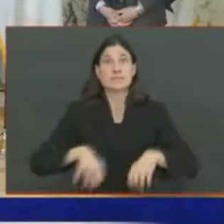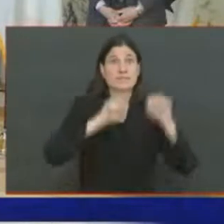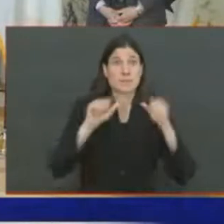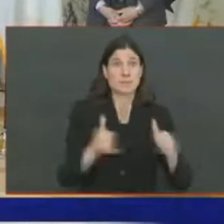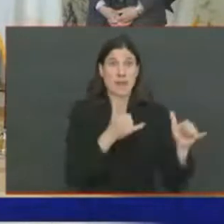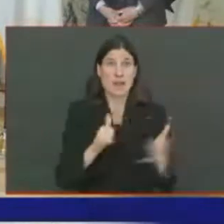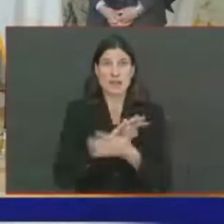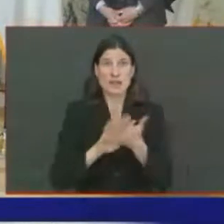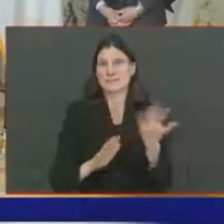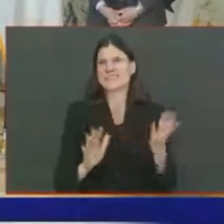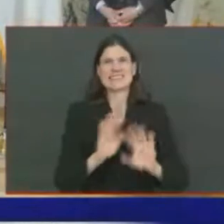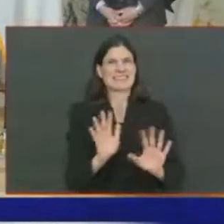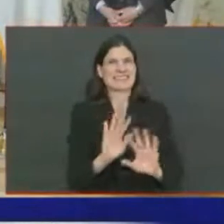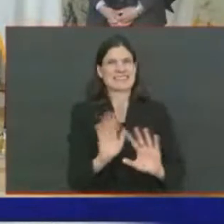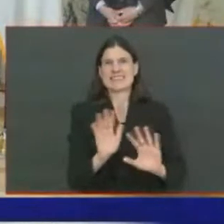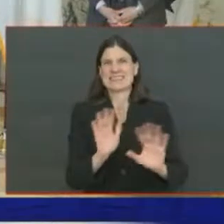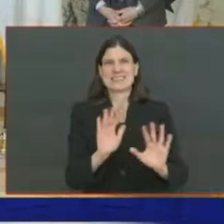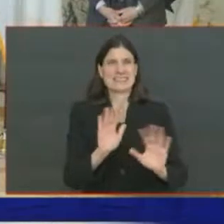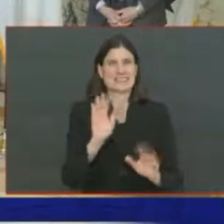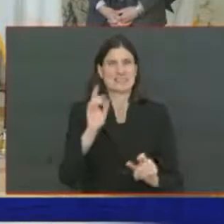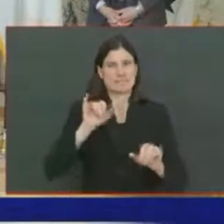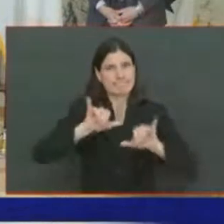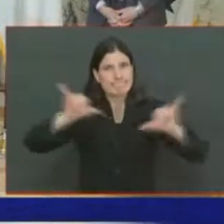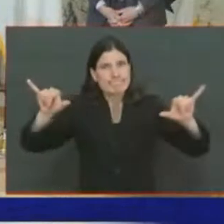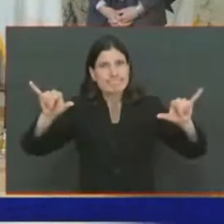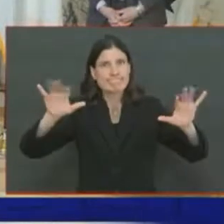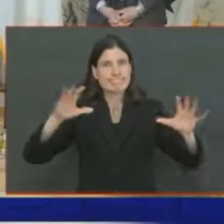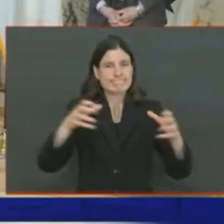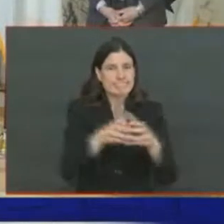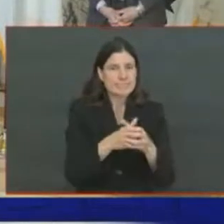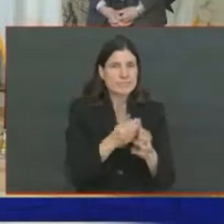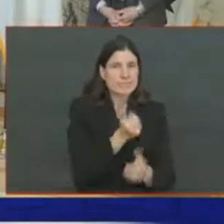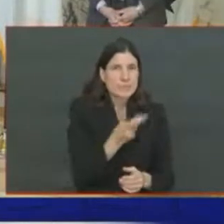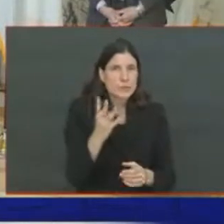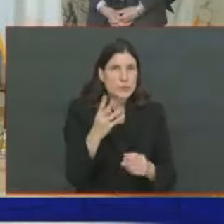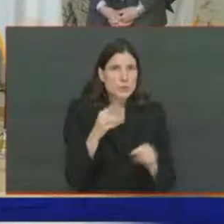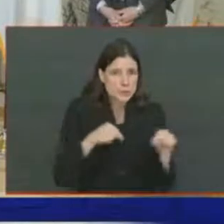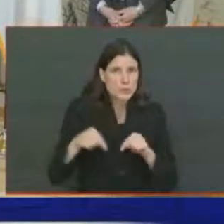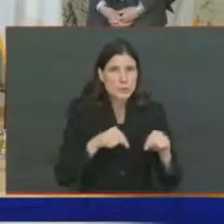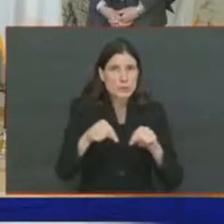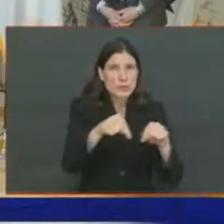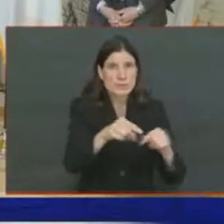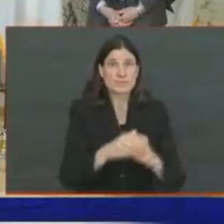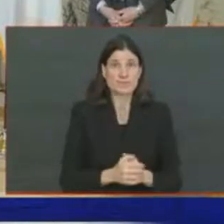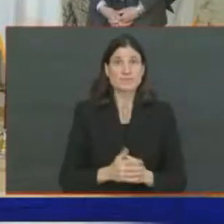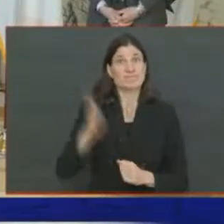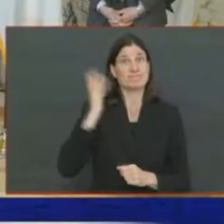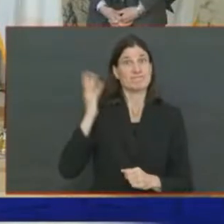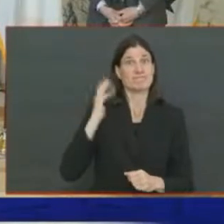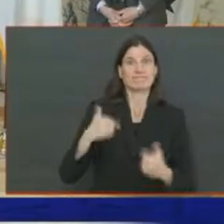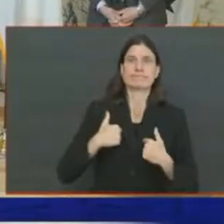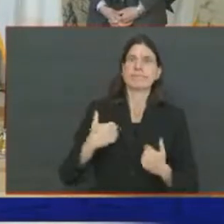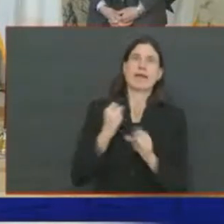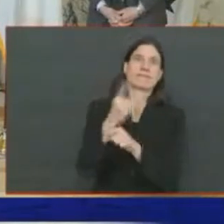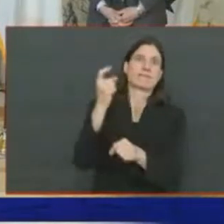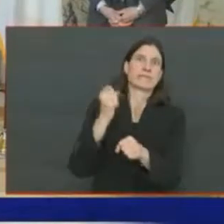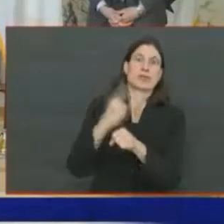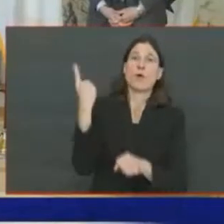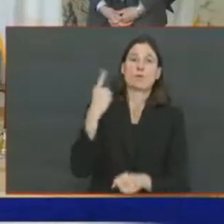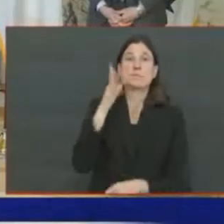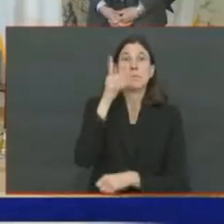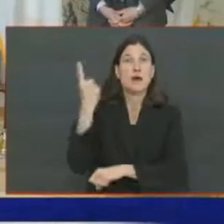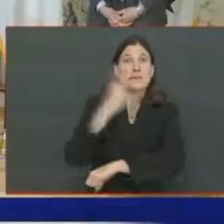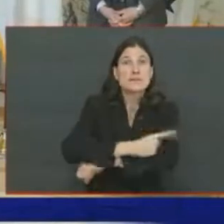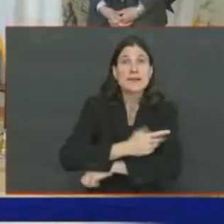would be 15 or 20 of us around the dining room table. It's the best. We love our mom. We want to cherish her.